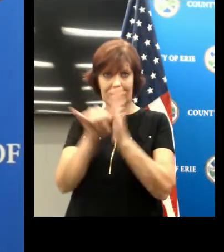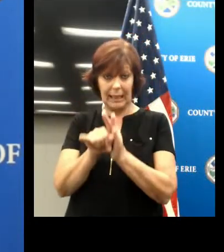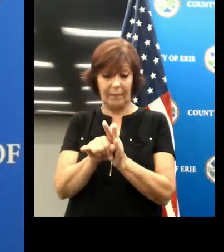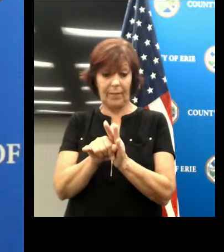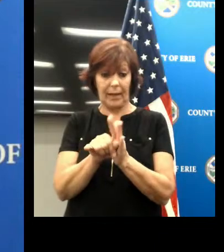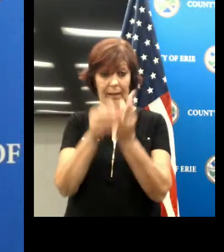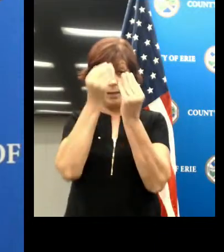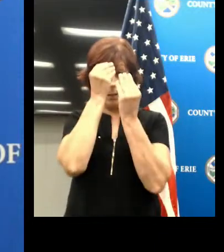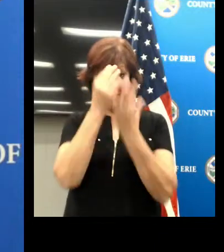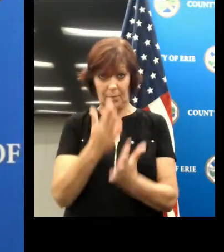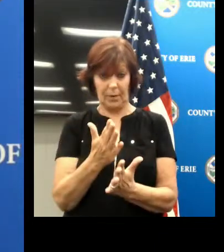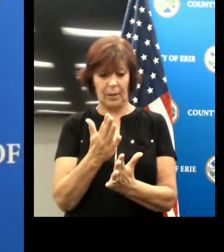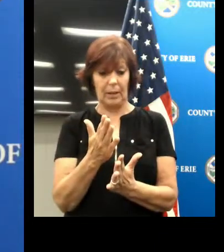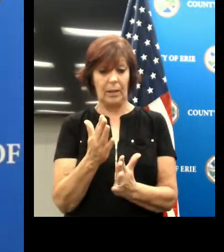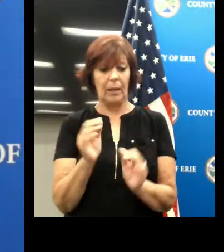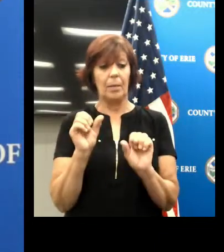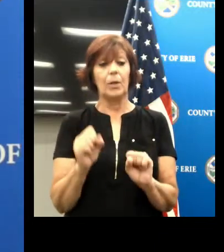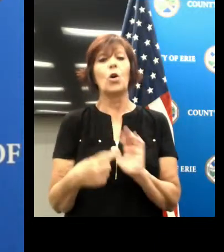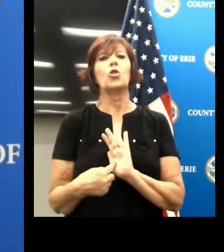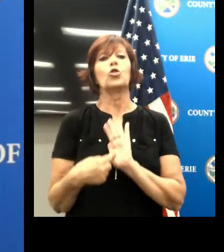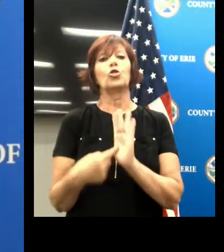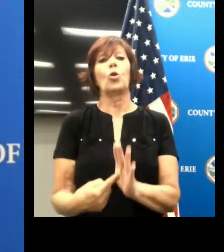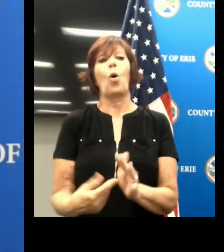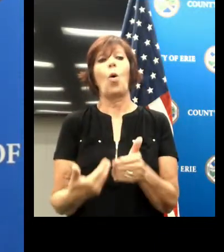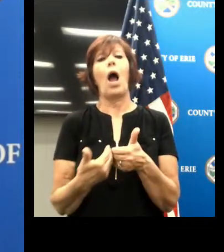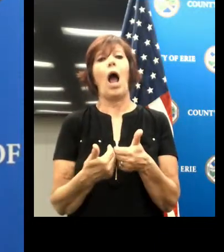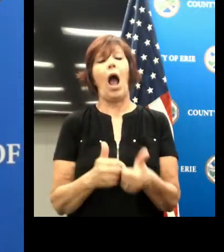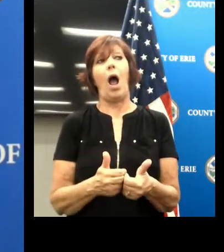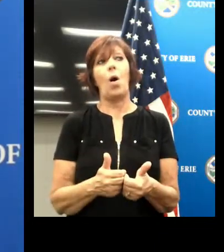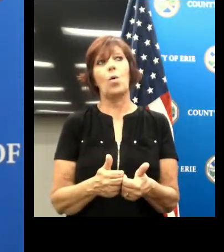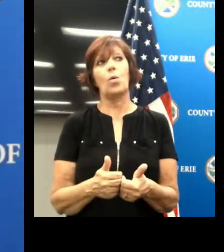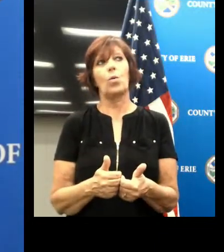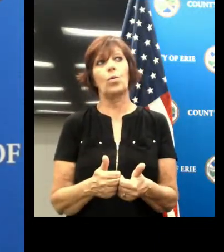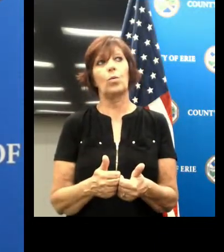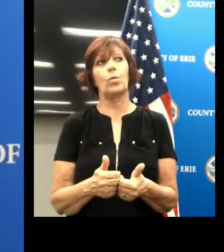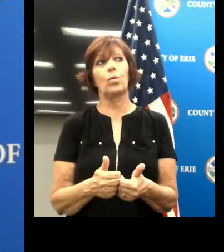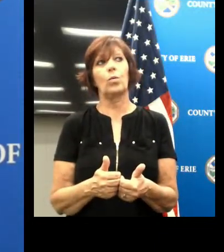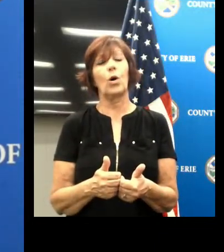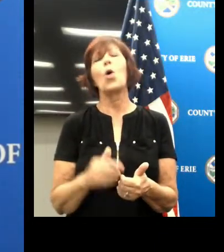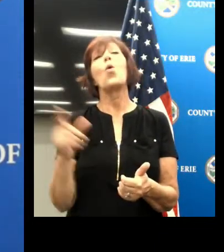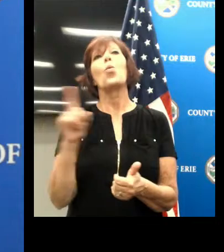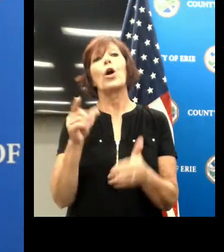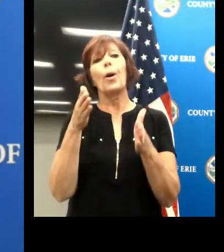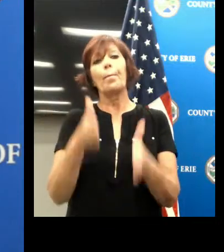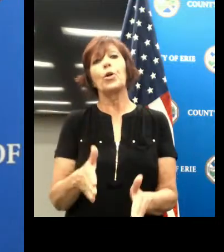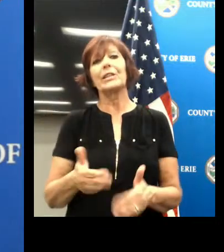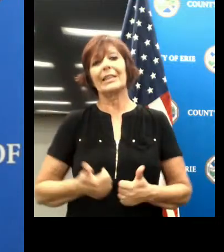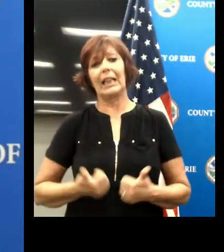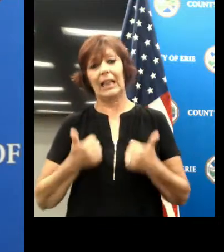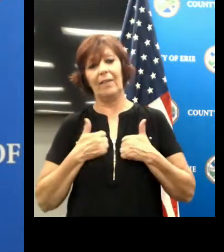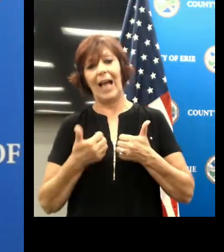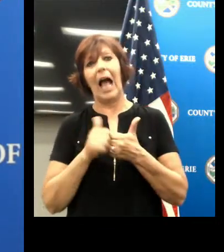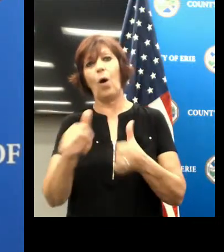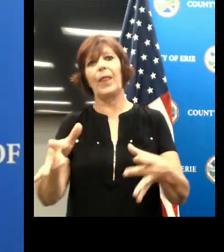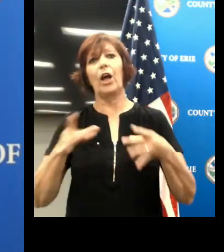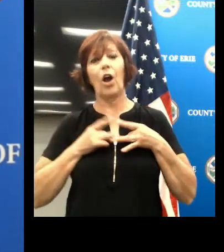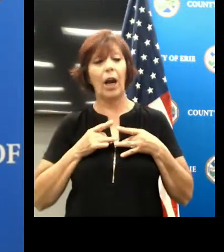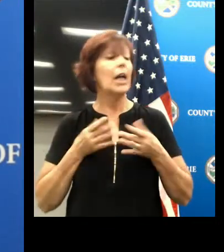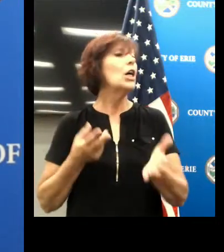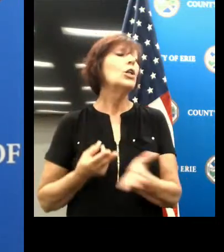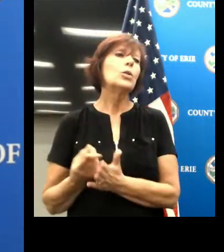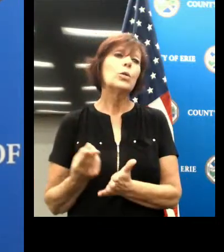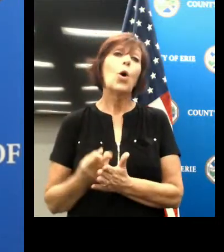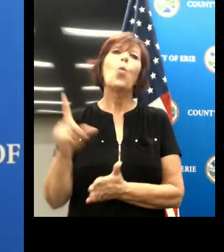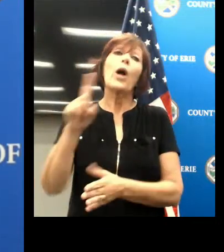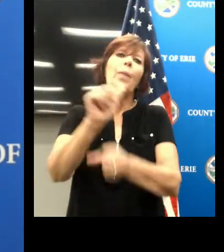that would potentially show how an individual, where they lived, how they caught it. And truthfully, also where